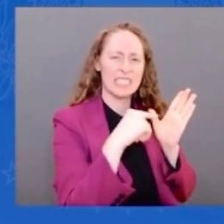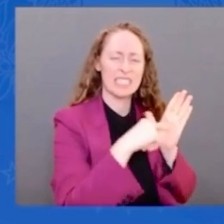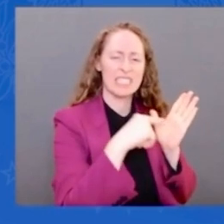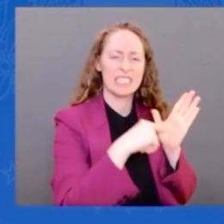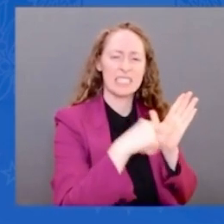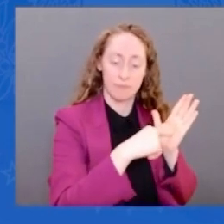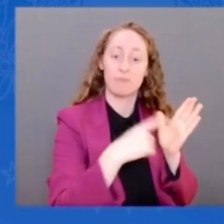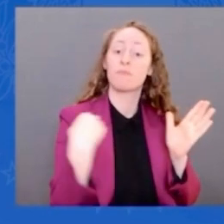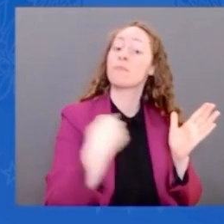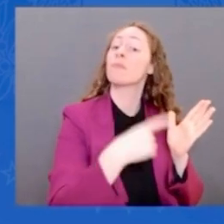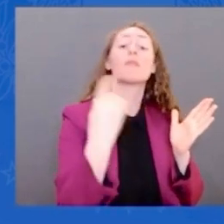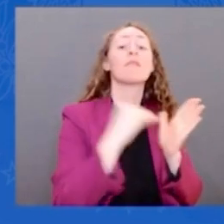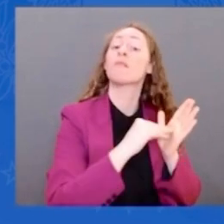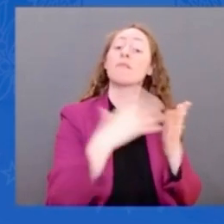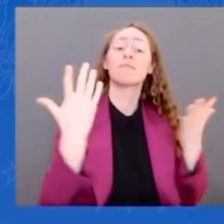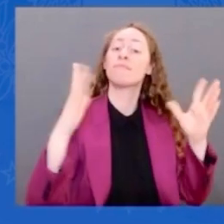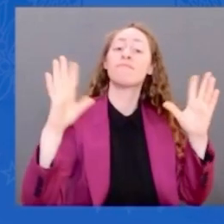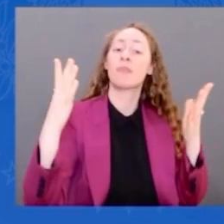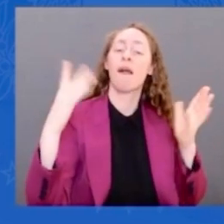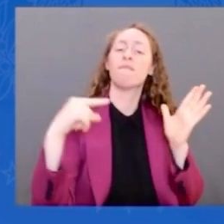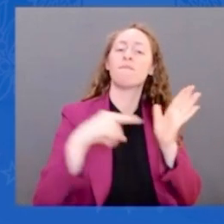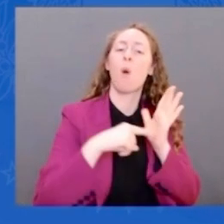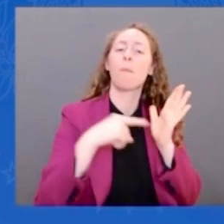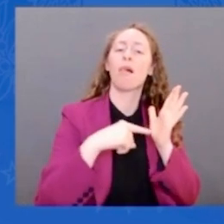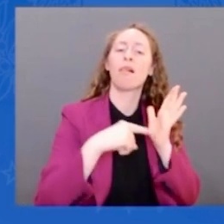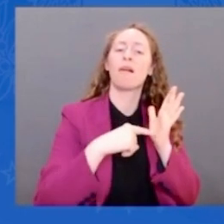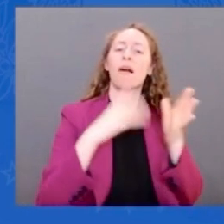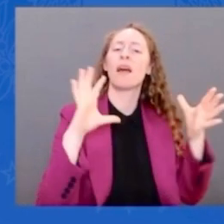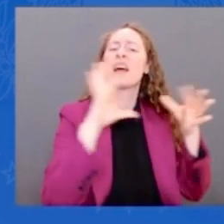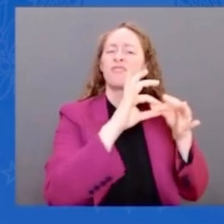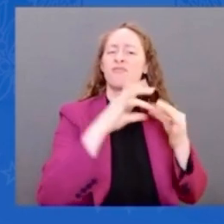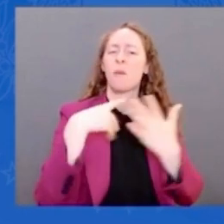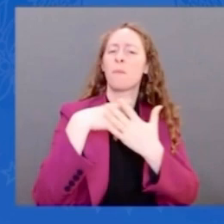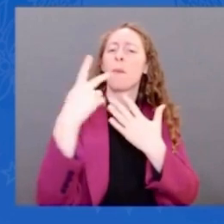also known here in D.C. as ACP.